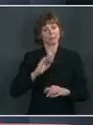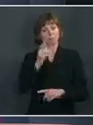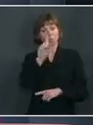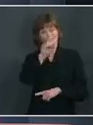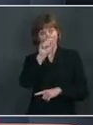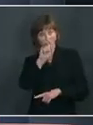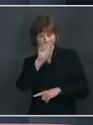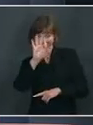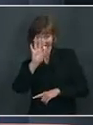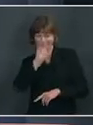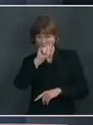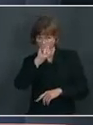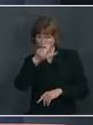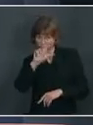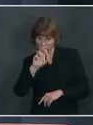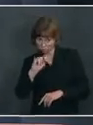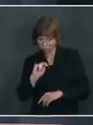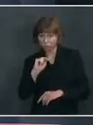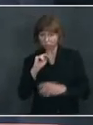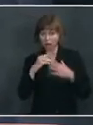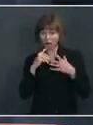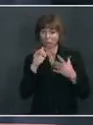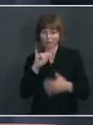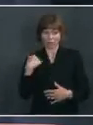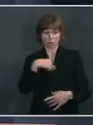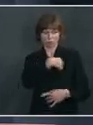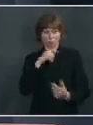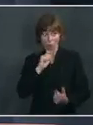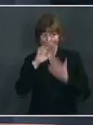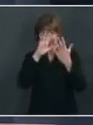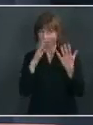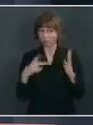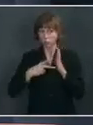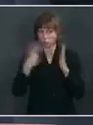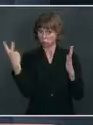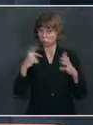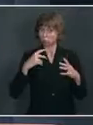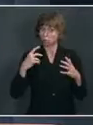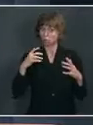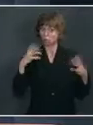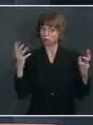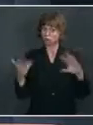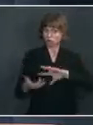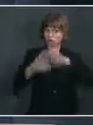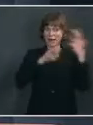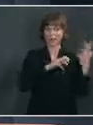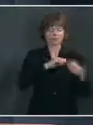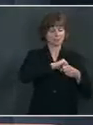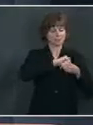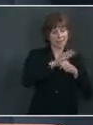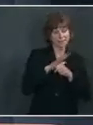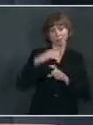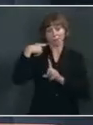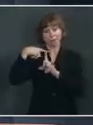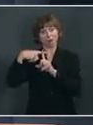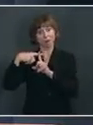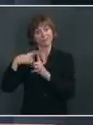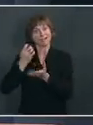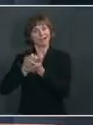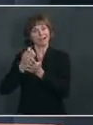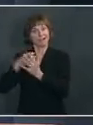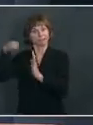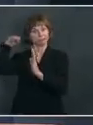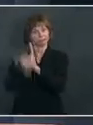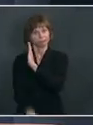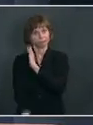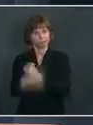the American people are facing and the dual crises that we are that the country is facing, from the pandemic to an economic recession as